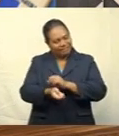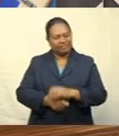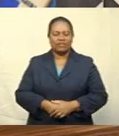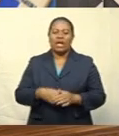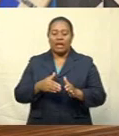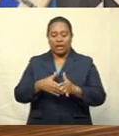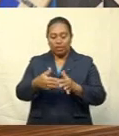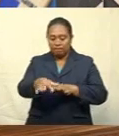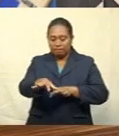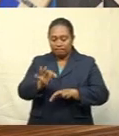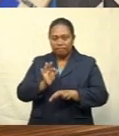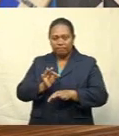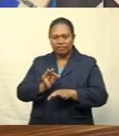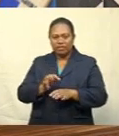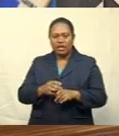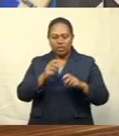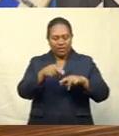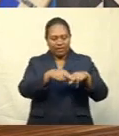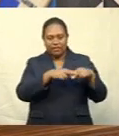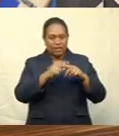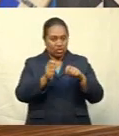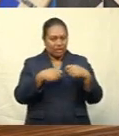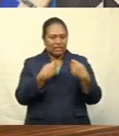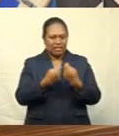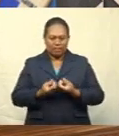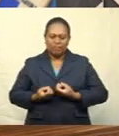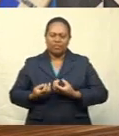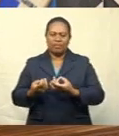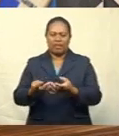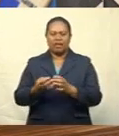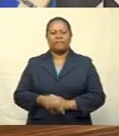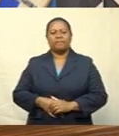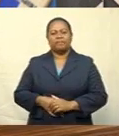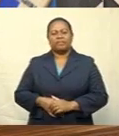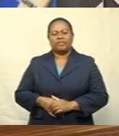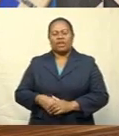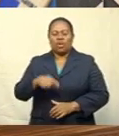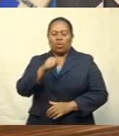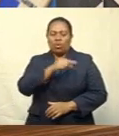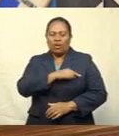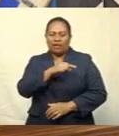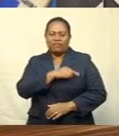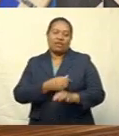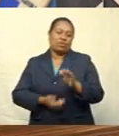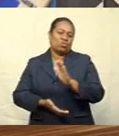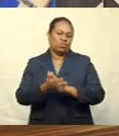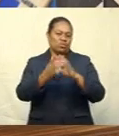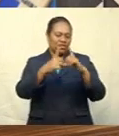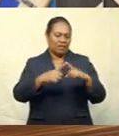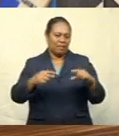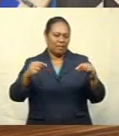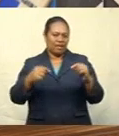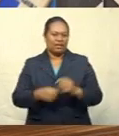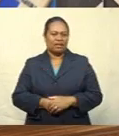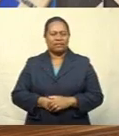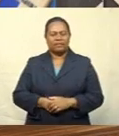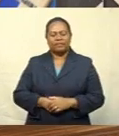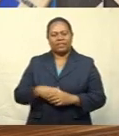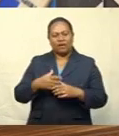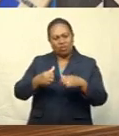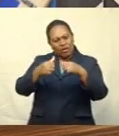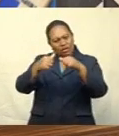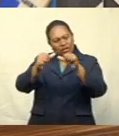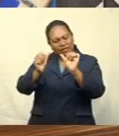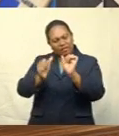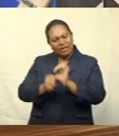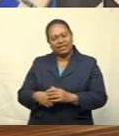selected to the extended Fiji squad preparing for the East Asia Pacific qualifier in Japan, Kapadia hopes to mirror the achievements of his